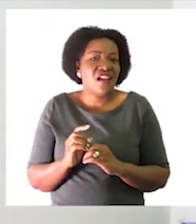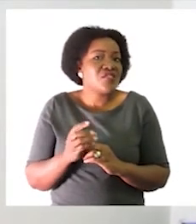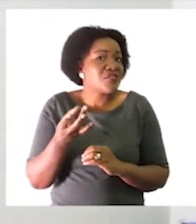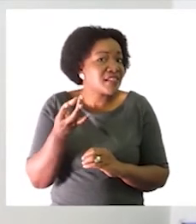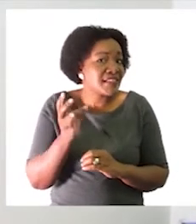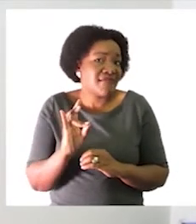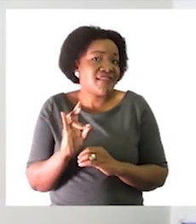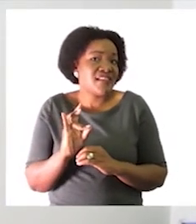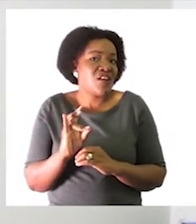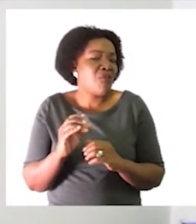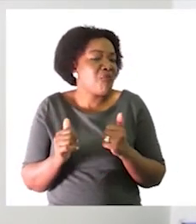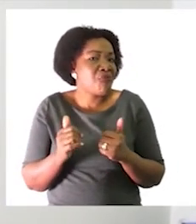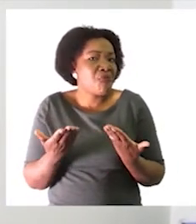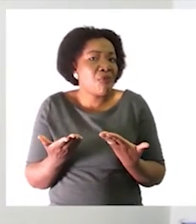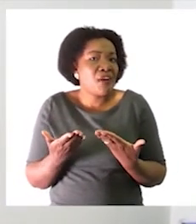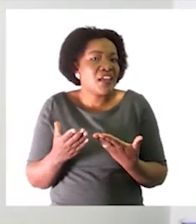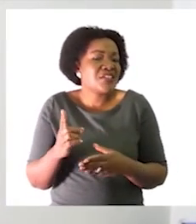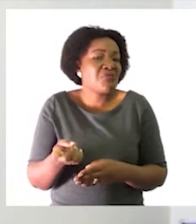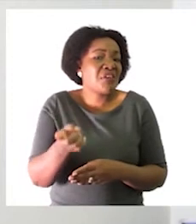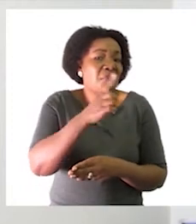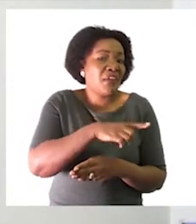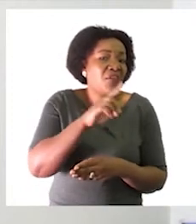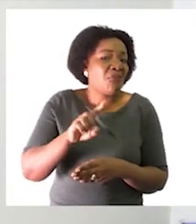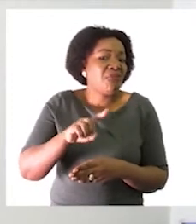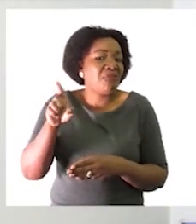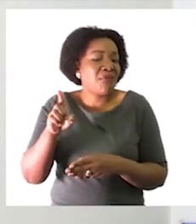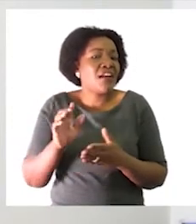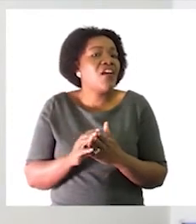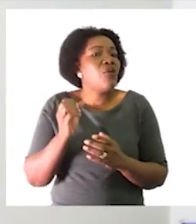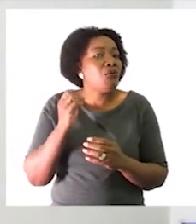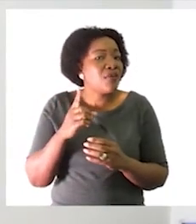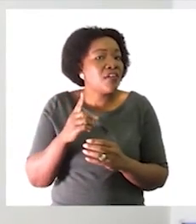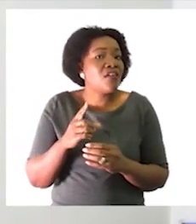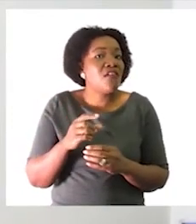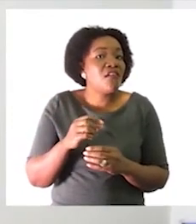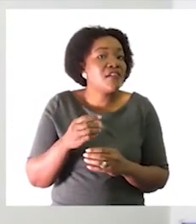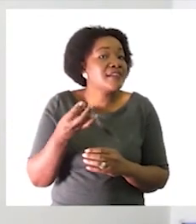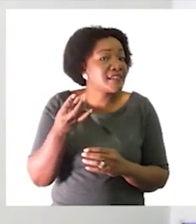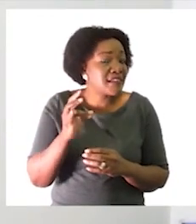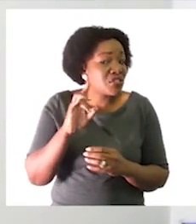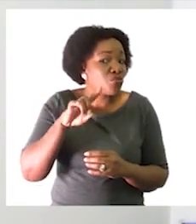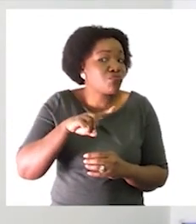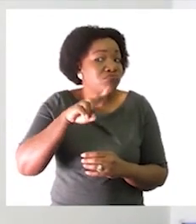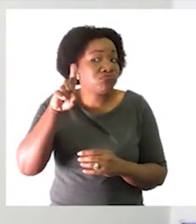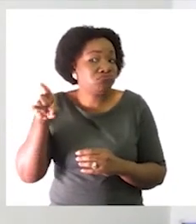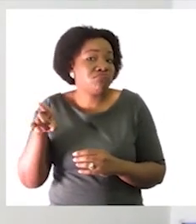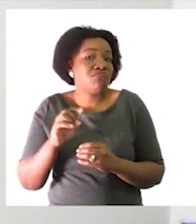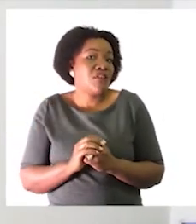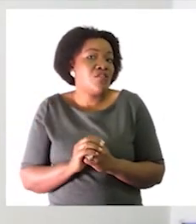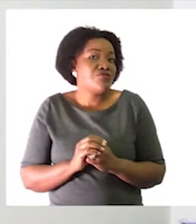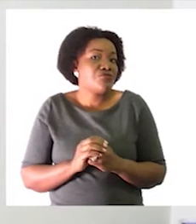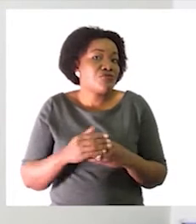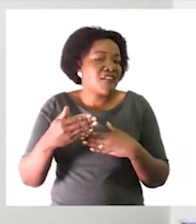So do we move forward or do we move backwards? Forward, very good. And if we have to move forward, what number will we get